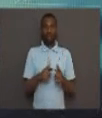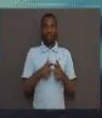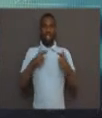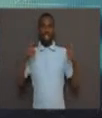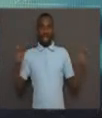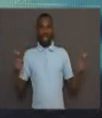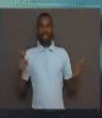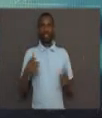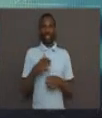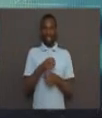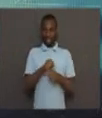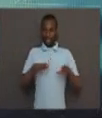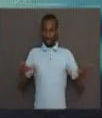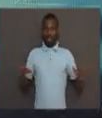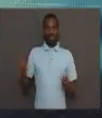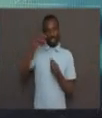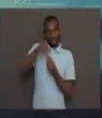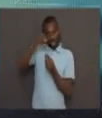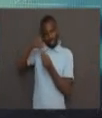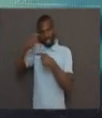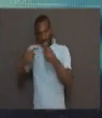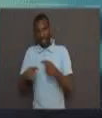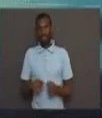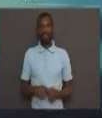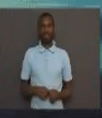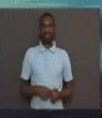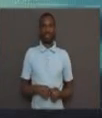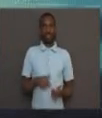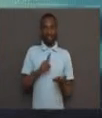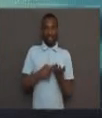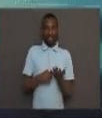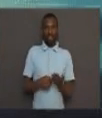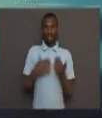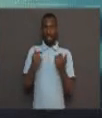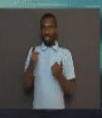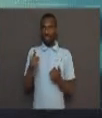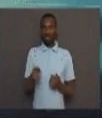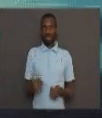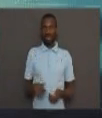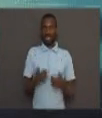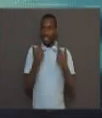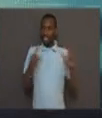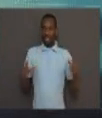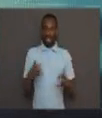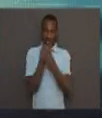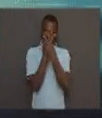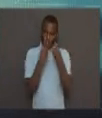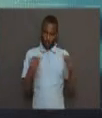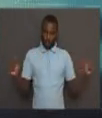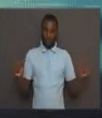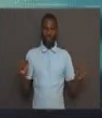to be stable and are subject to spontaneous decay to